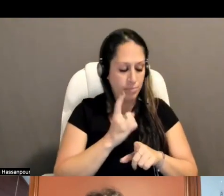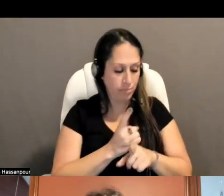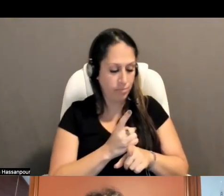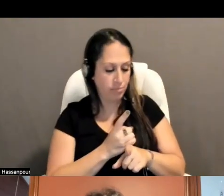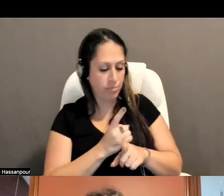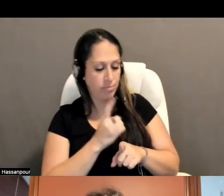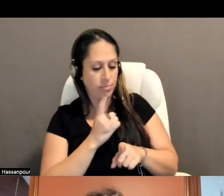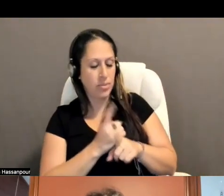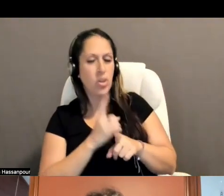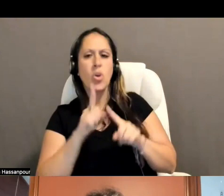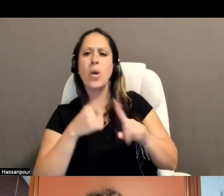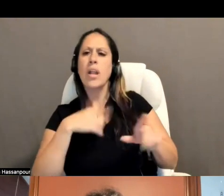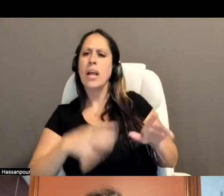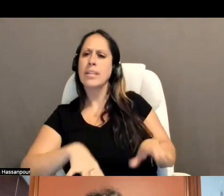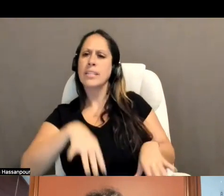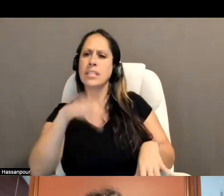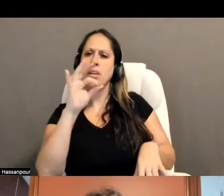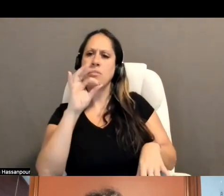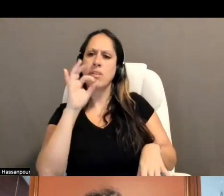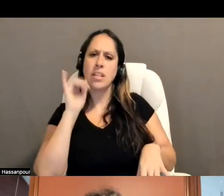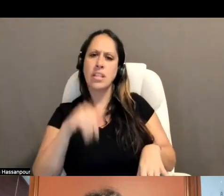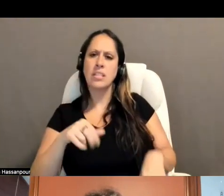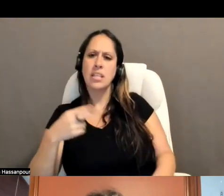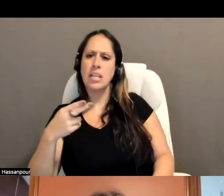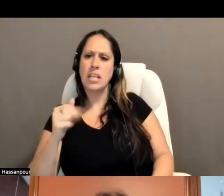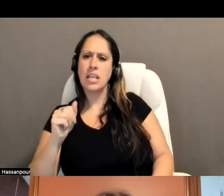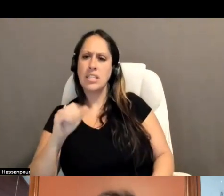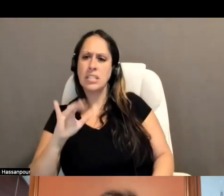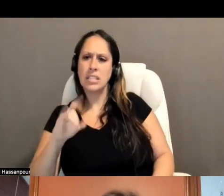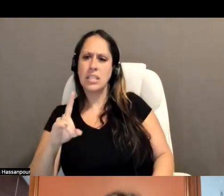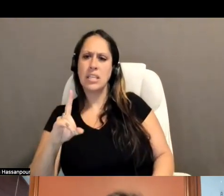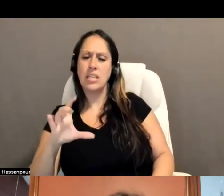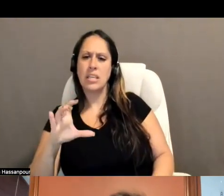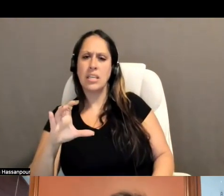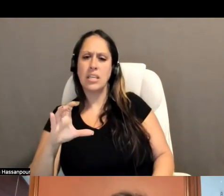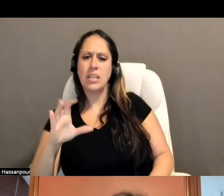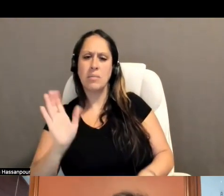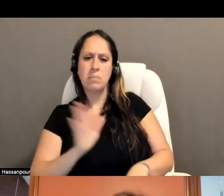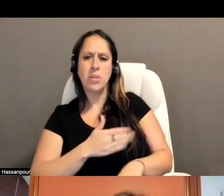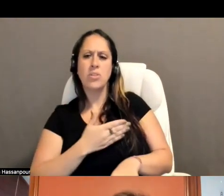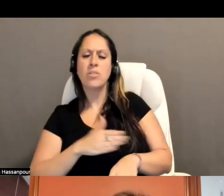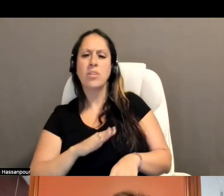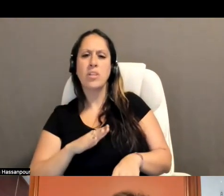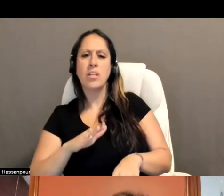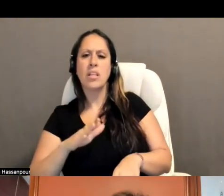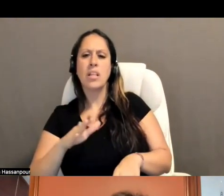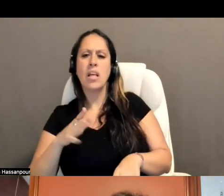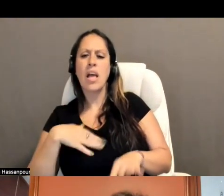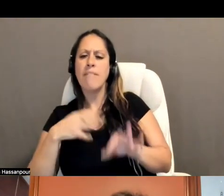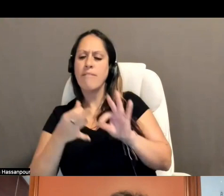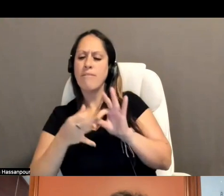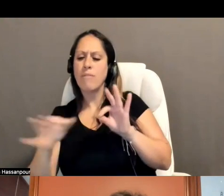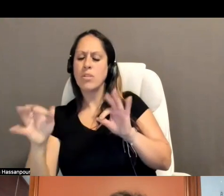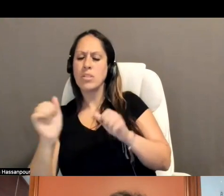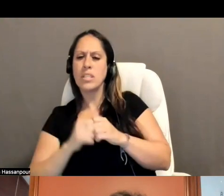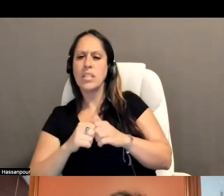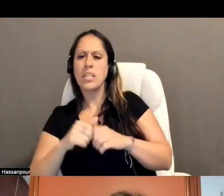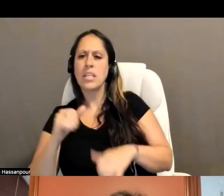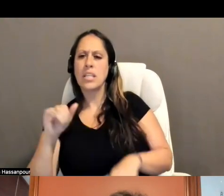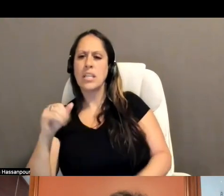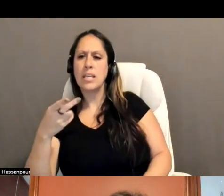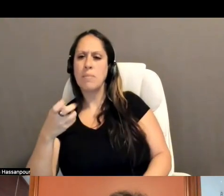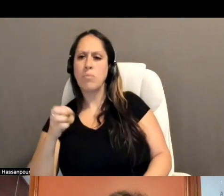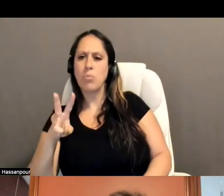when I discovered this Hasidic music, there's a phrase in Hebrew that says "Et duet